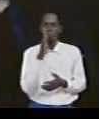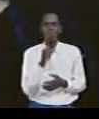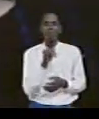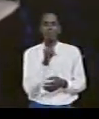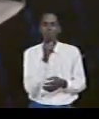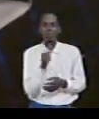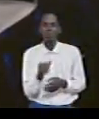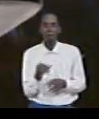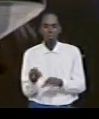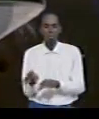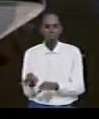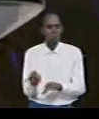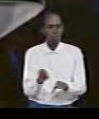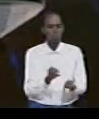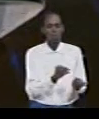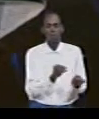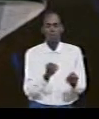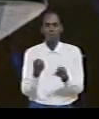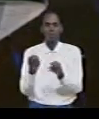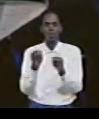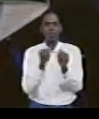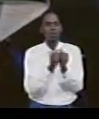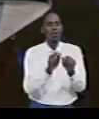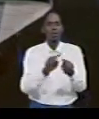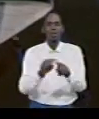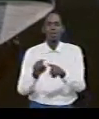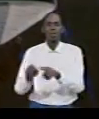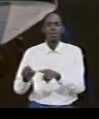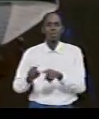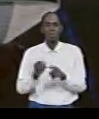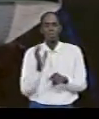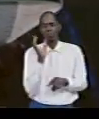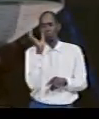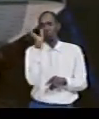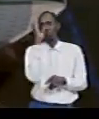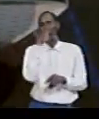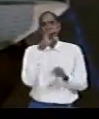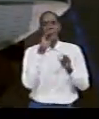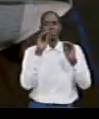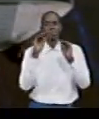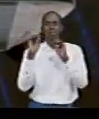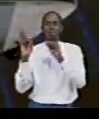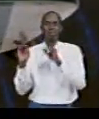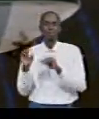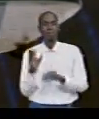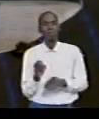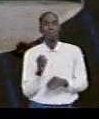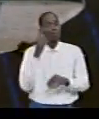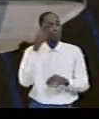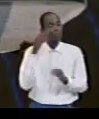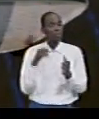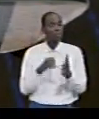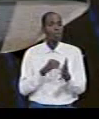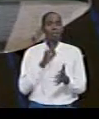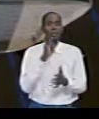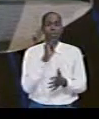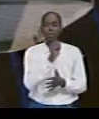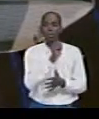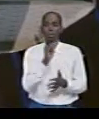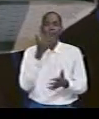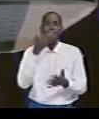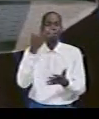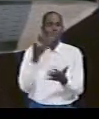carried about with divers and strange doctrines. For it is a good thing that